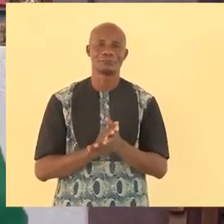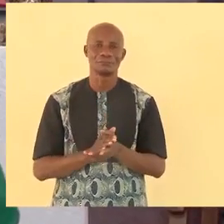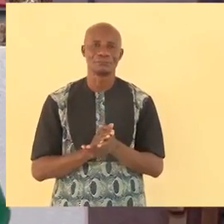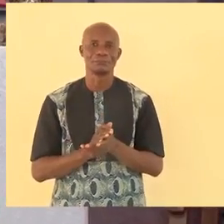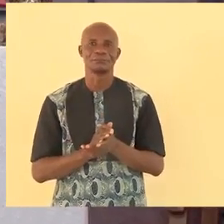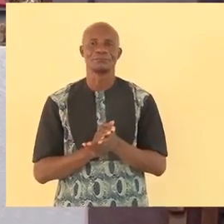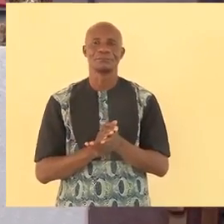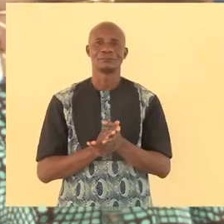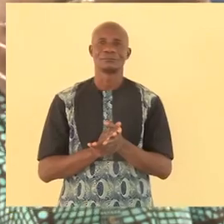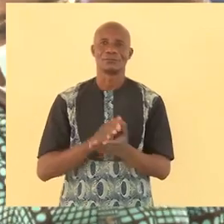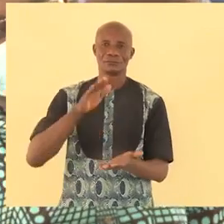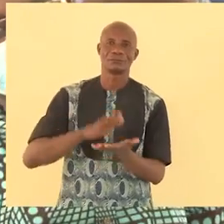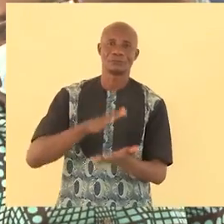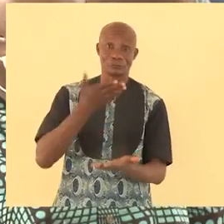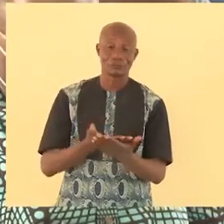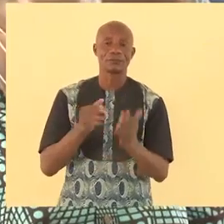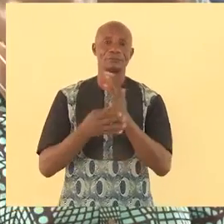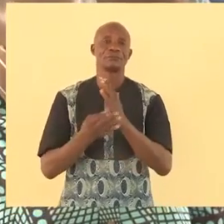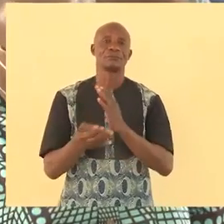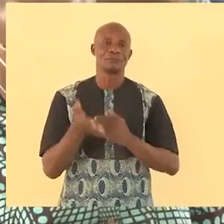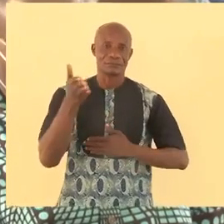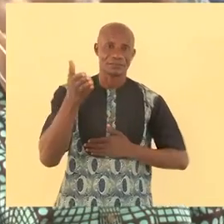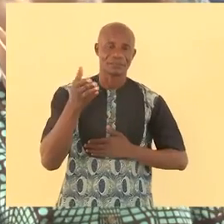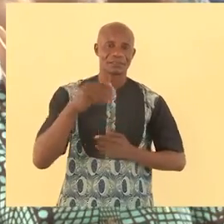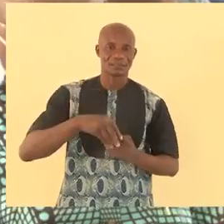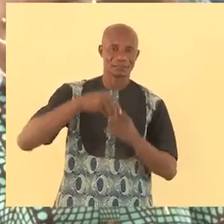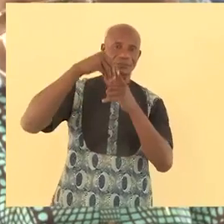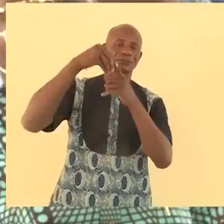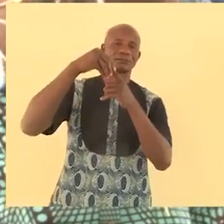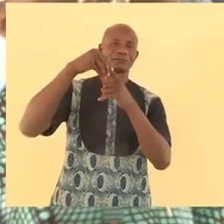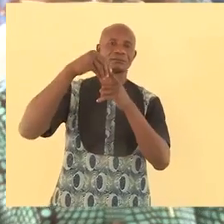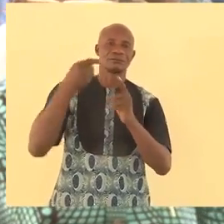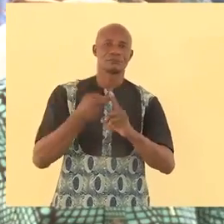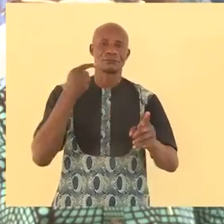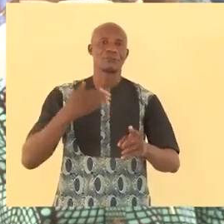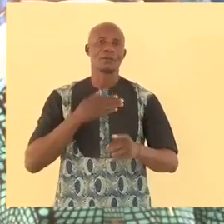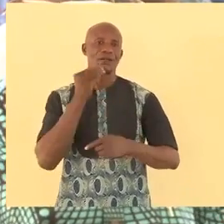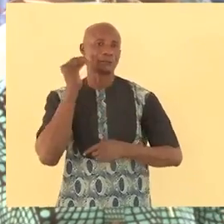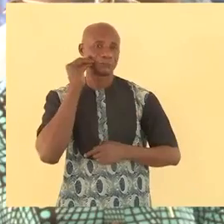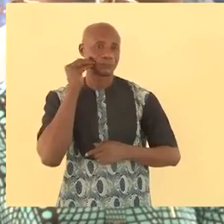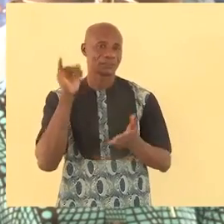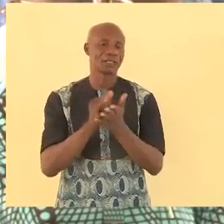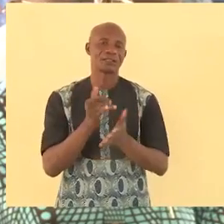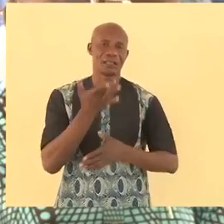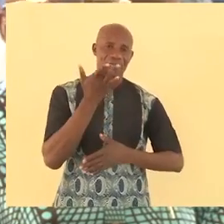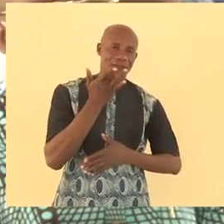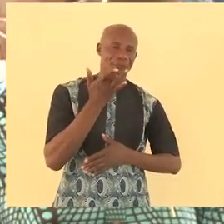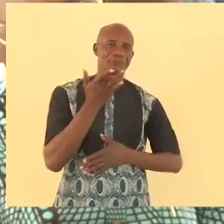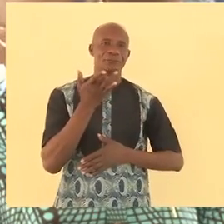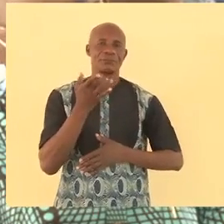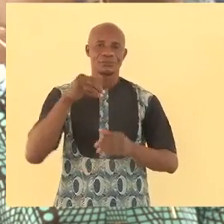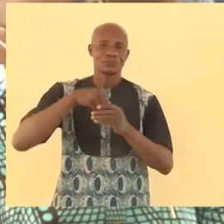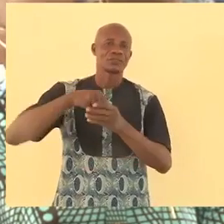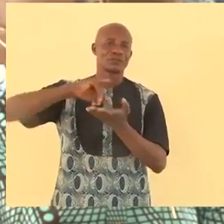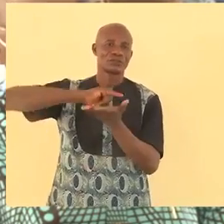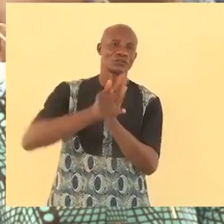Father, with red oil. Okay. And there's a special species from Benue that is very tasty.